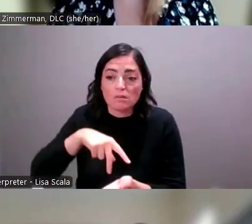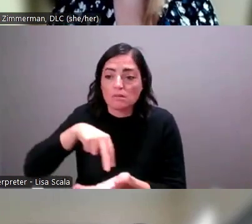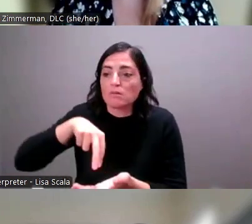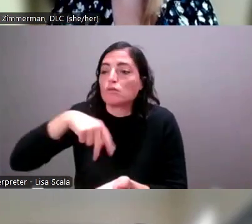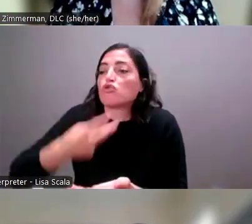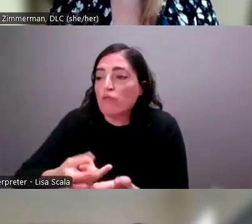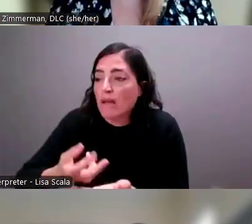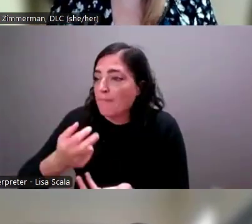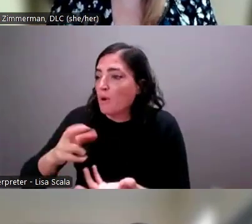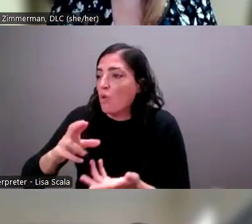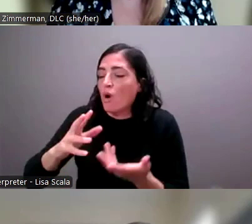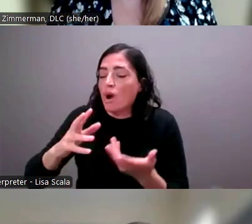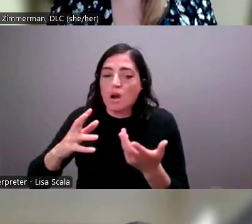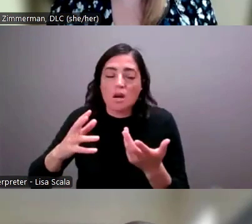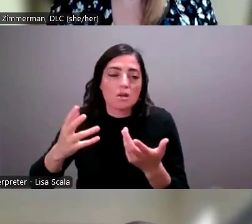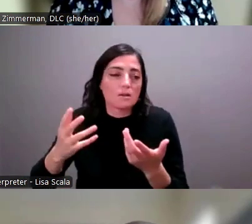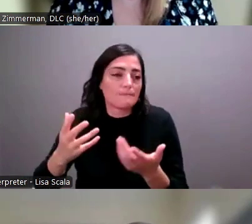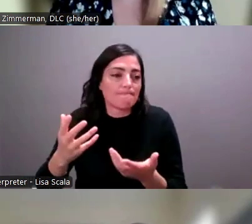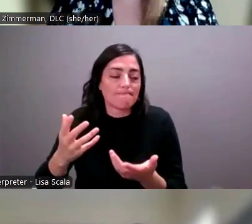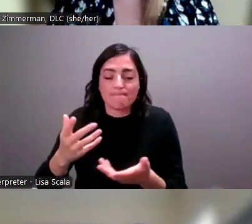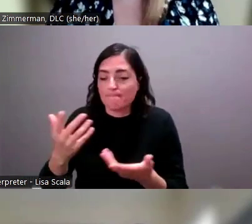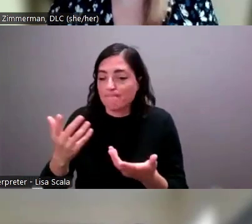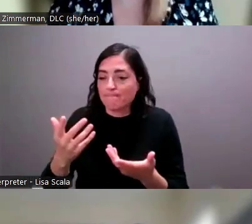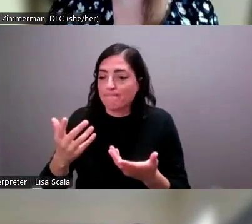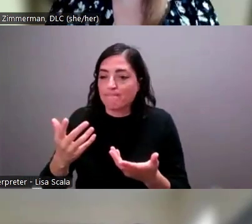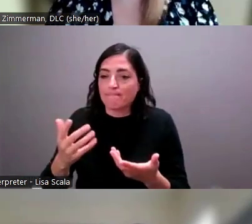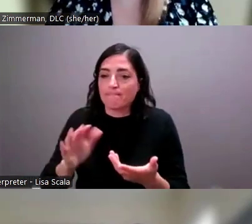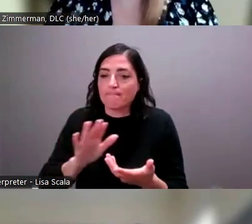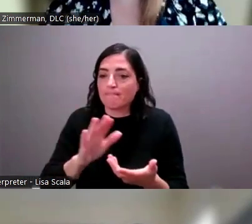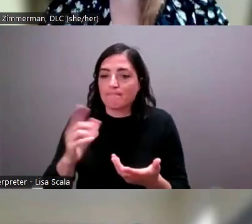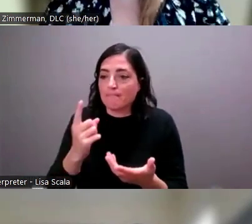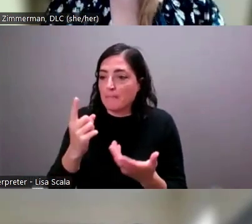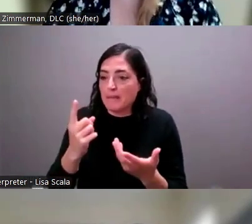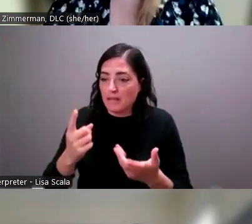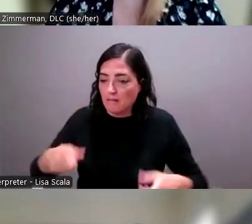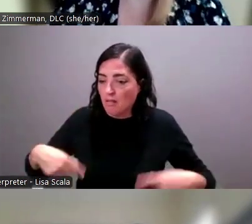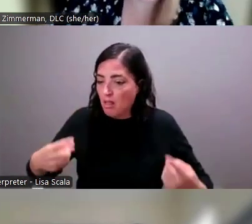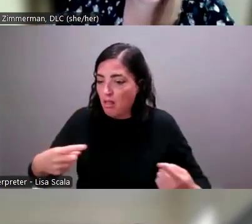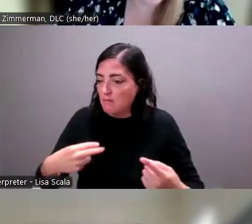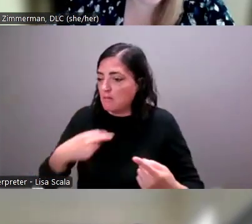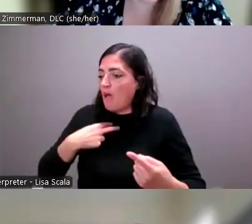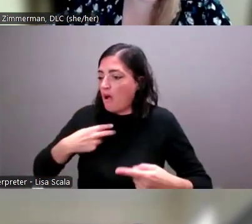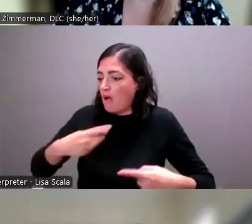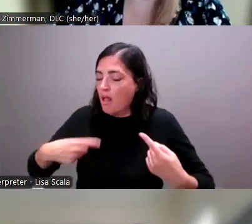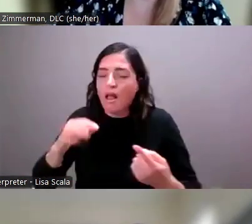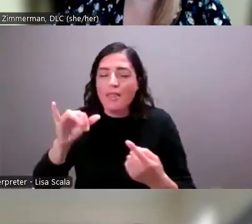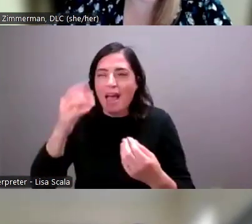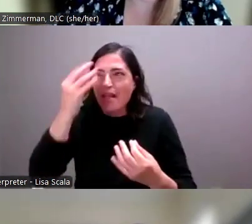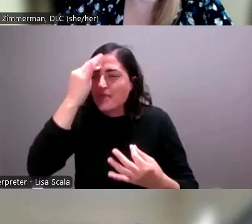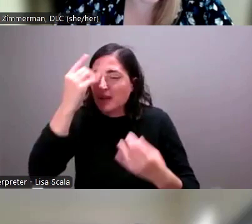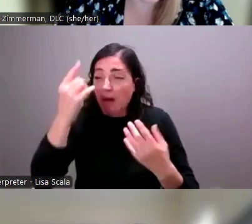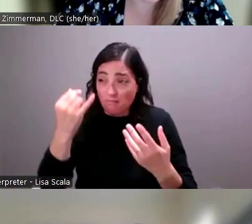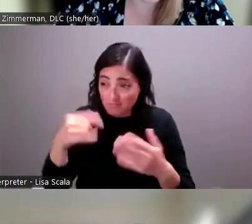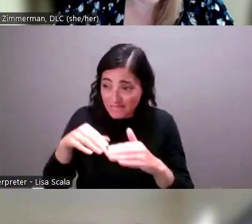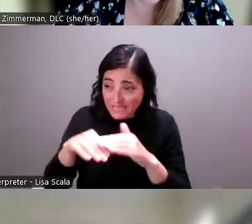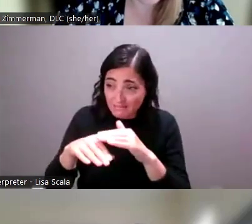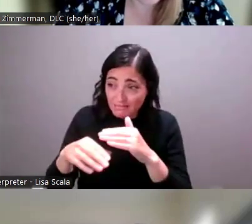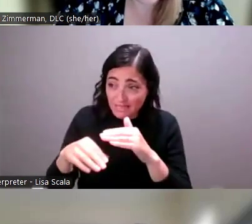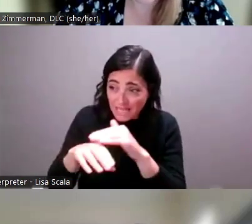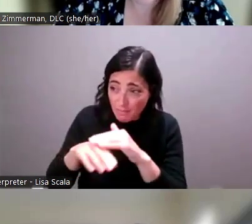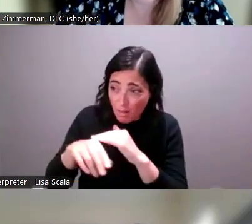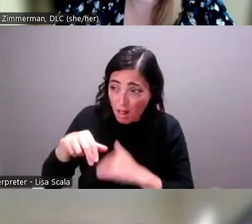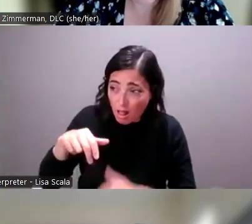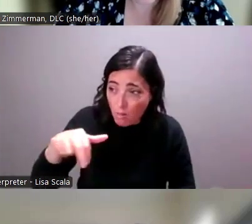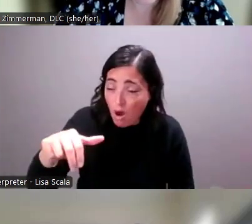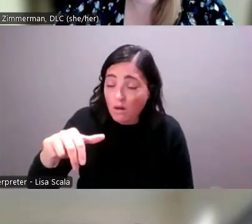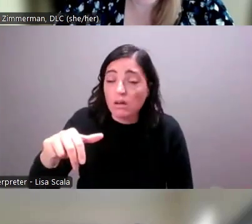or to get their casters stuck in pavement? Those are the sorts of things you'll want to think about. Is